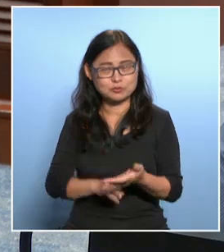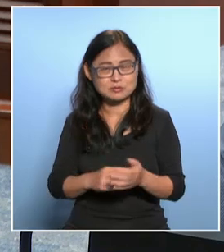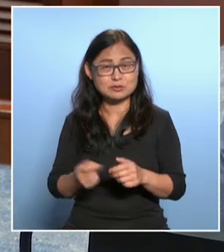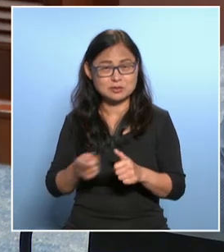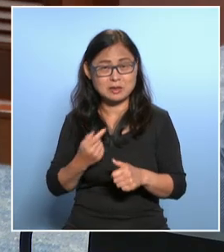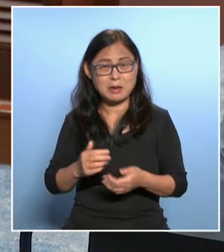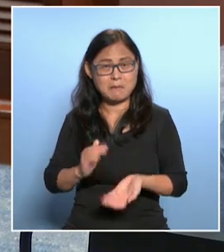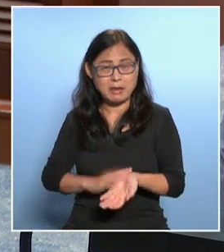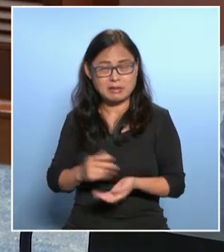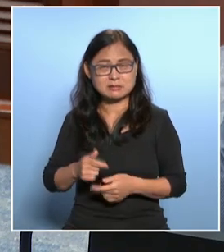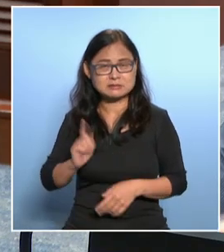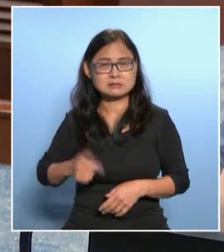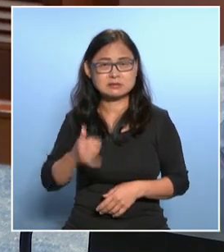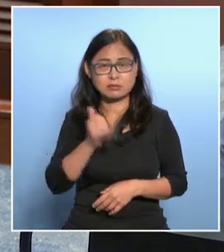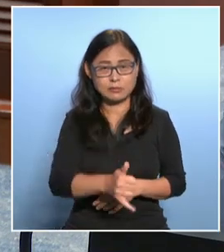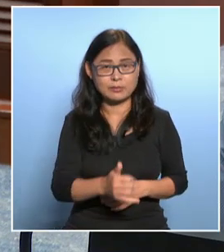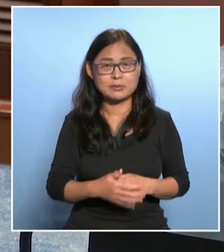returned to good health, but it shows that